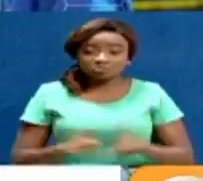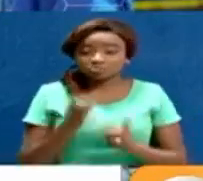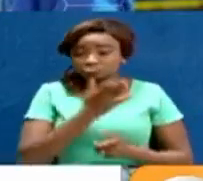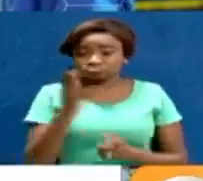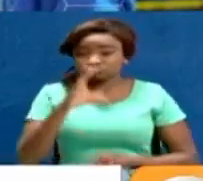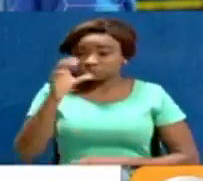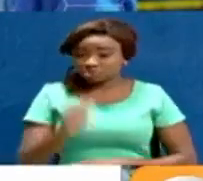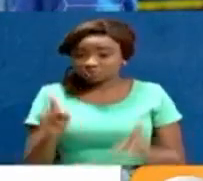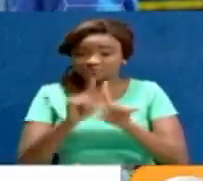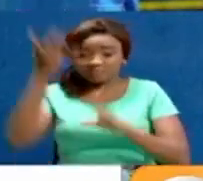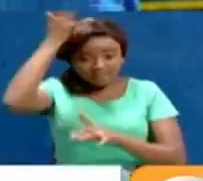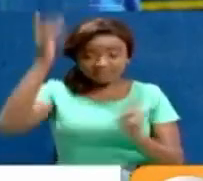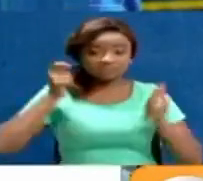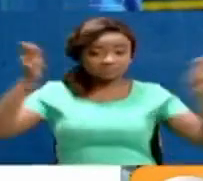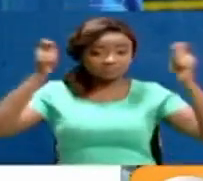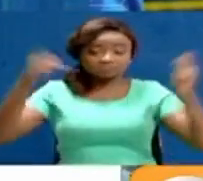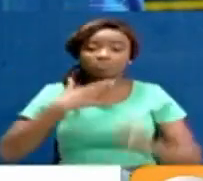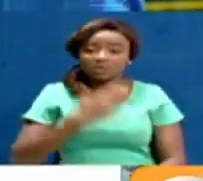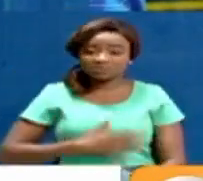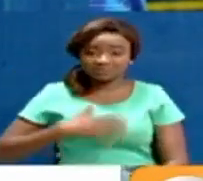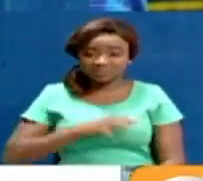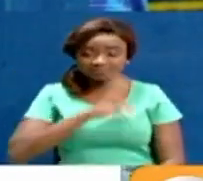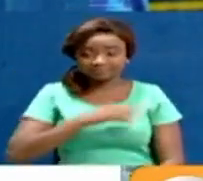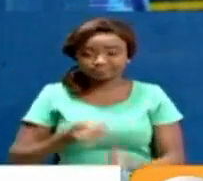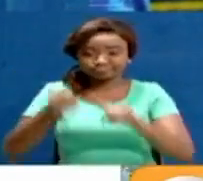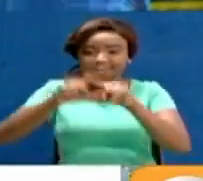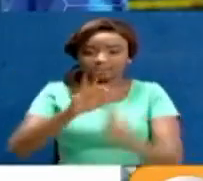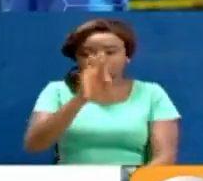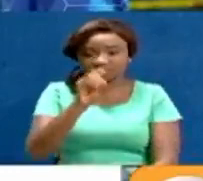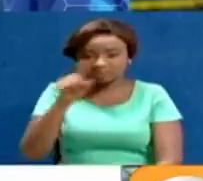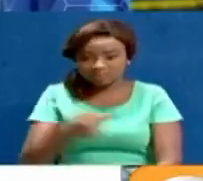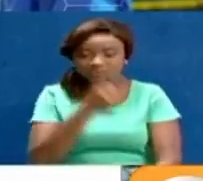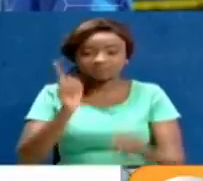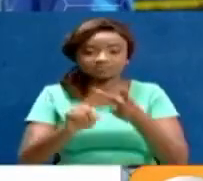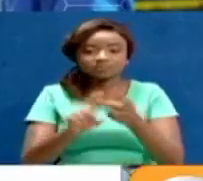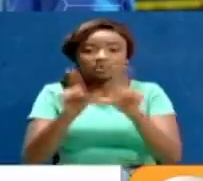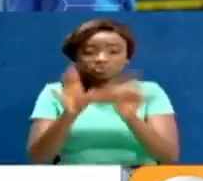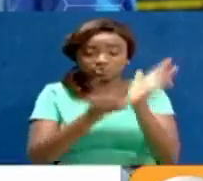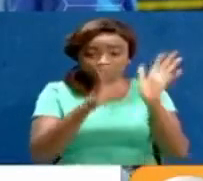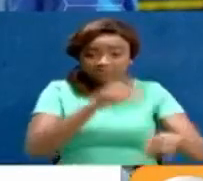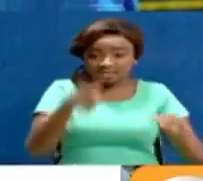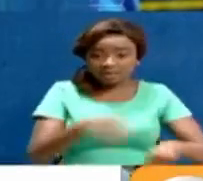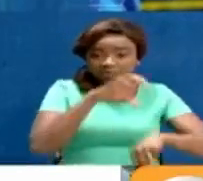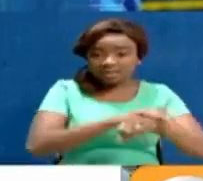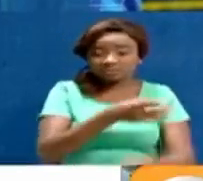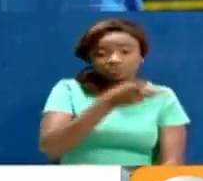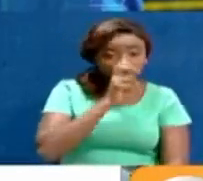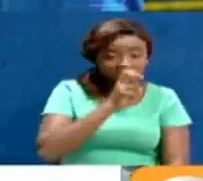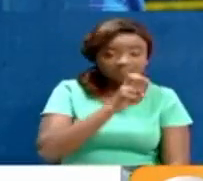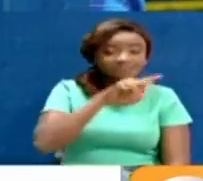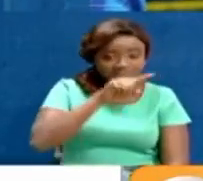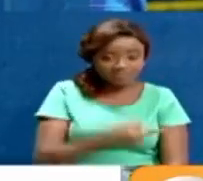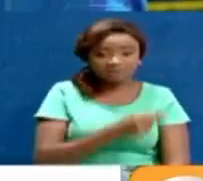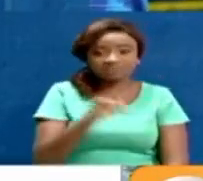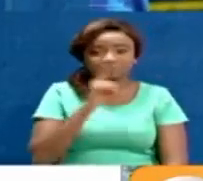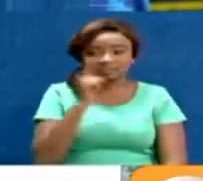Striking clinical officers and nurses want their rates increased to 30,000 shillings per month. Doctors are currently earning 20,000 shillings risk allowance per